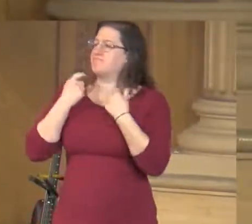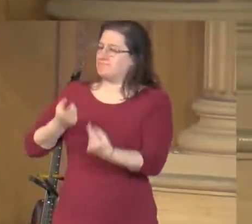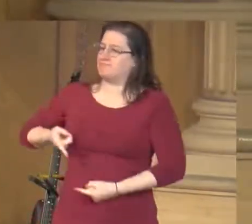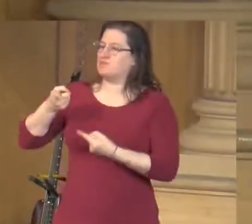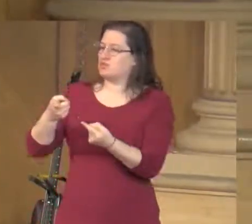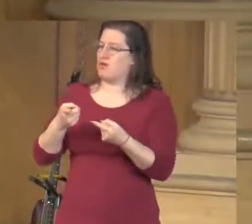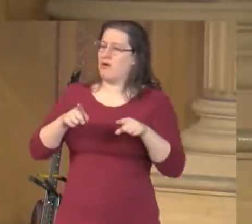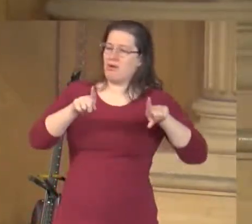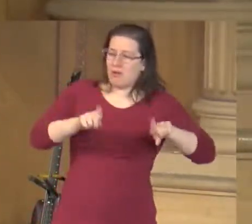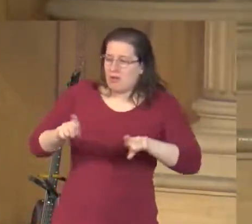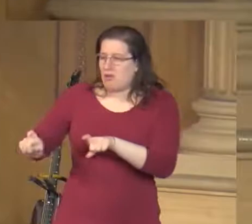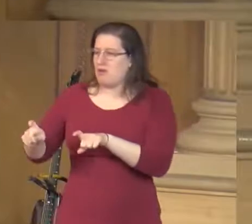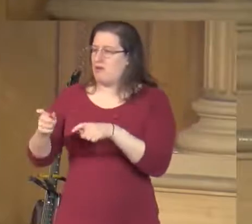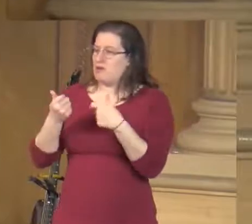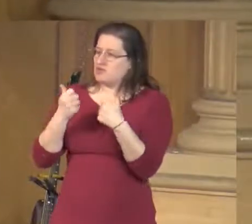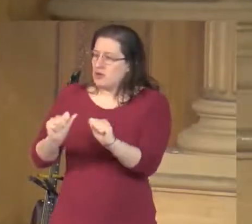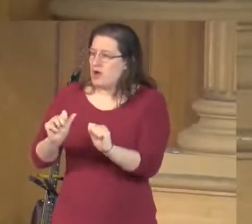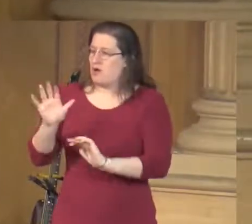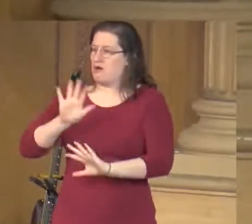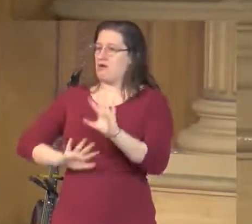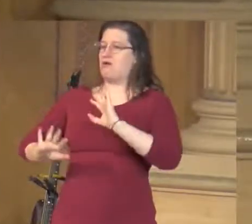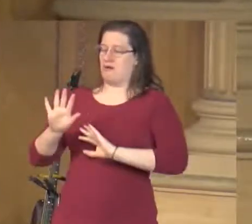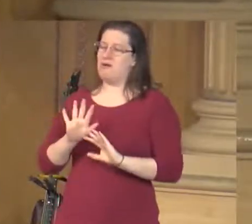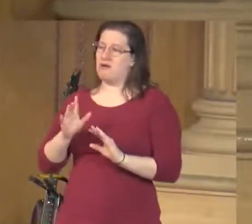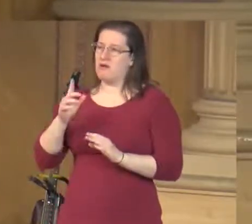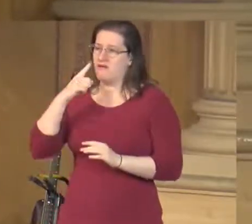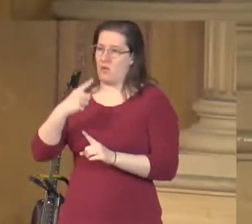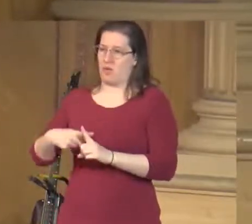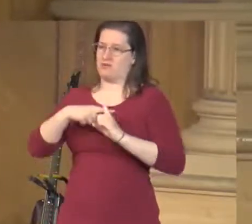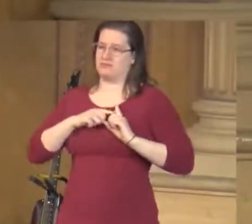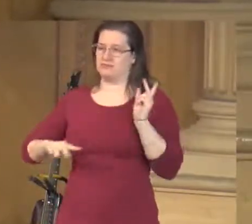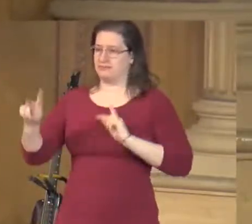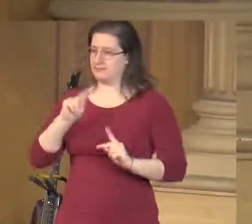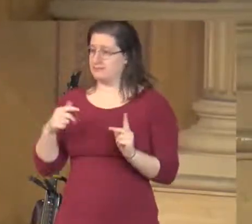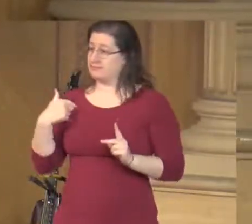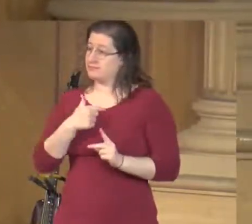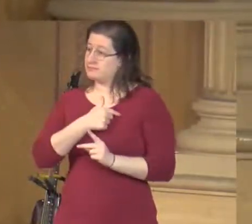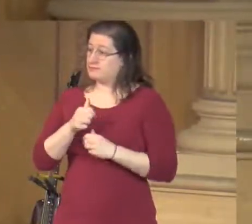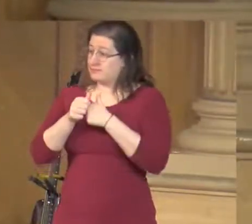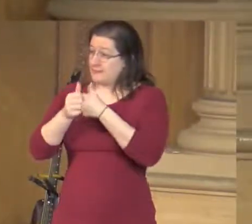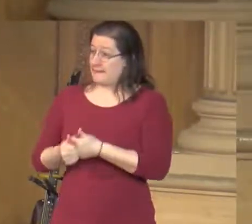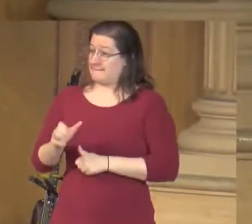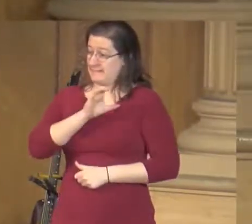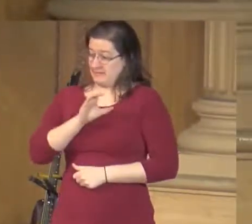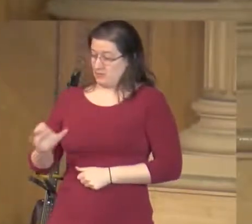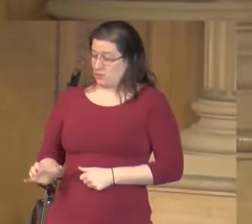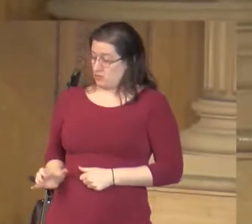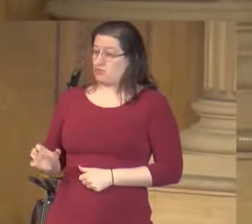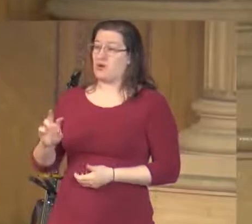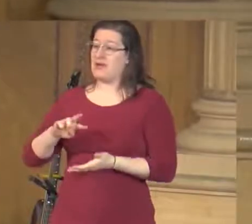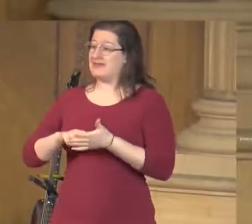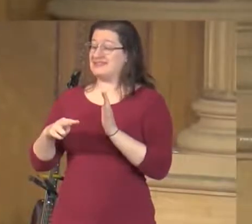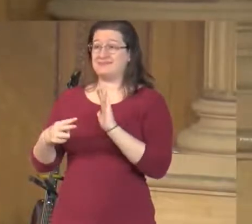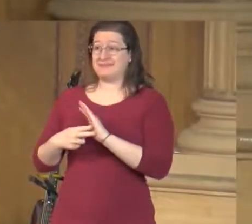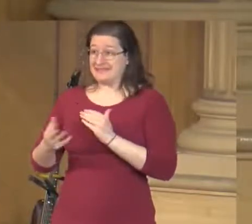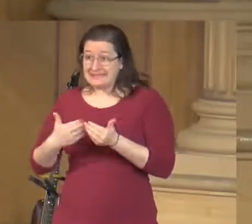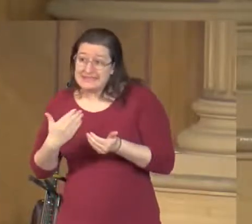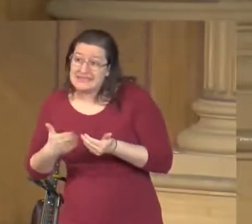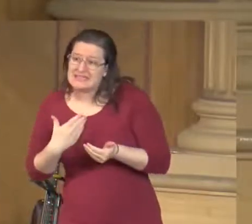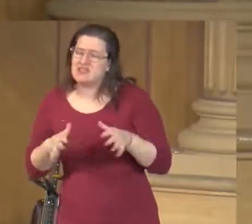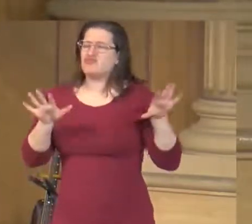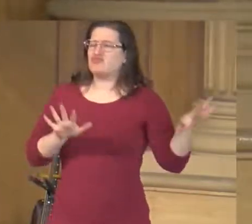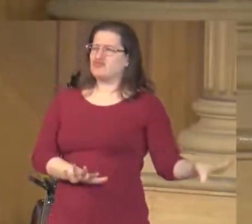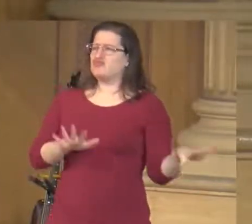book to prepare his readers, and then by extension us, for a life of following Christ that won't be characterized by ease, or by